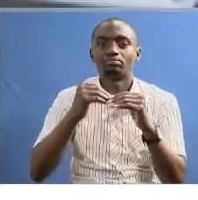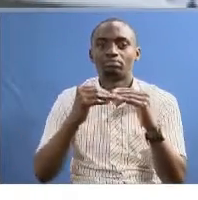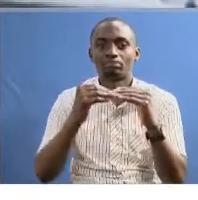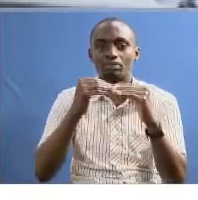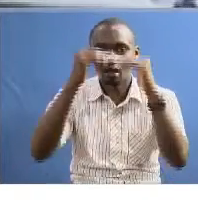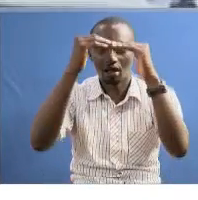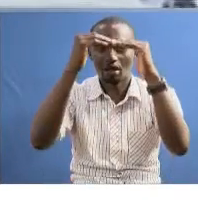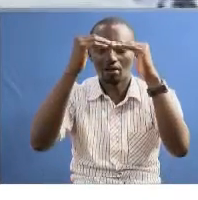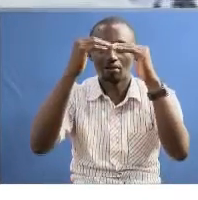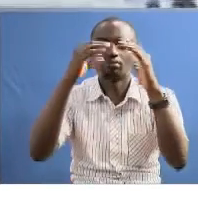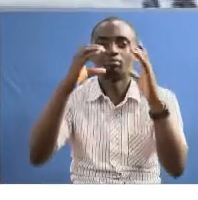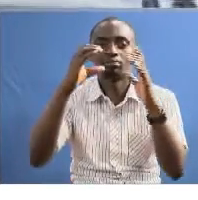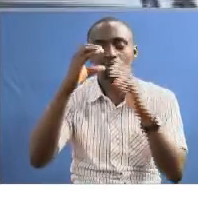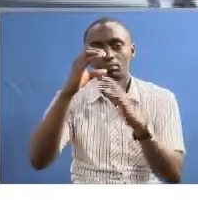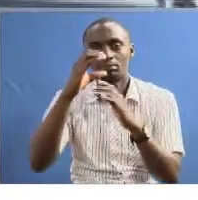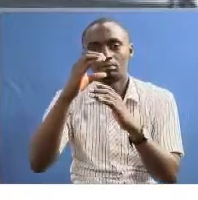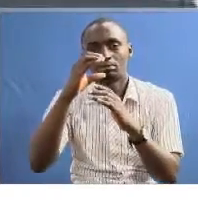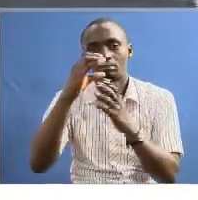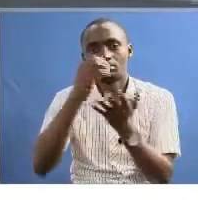magistrates,